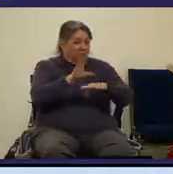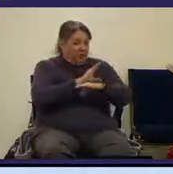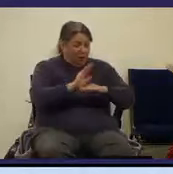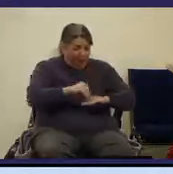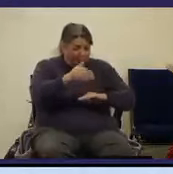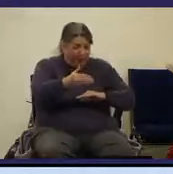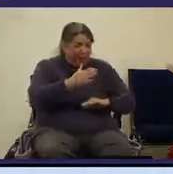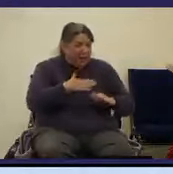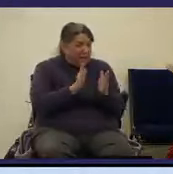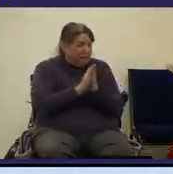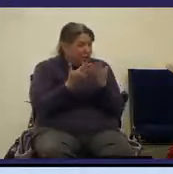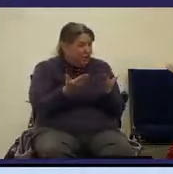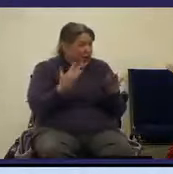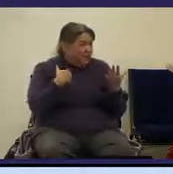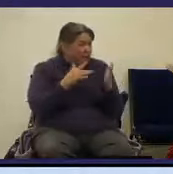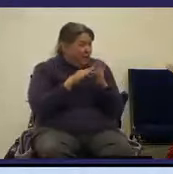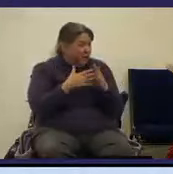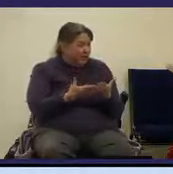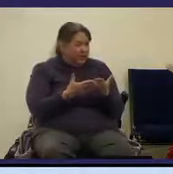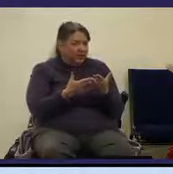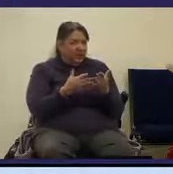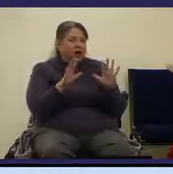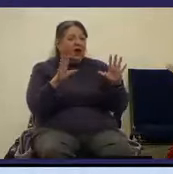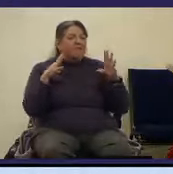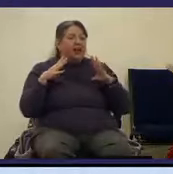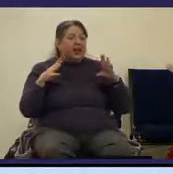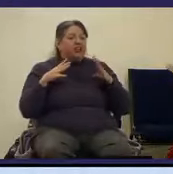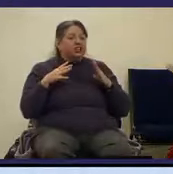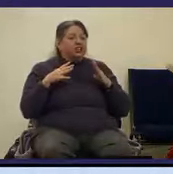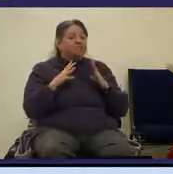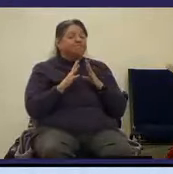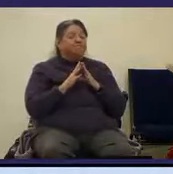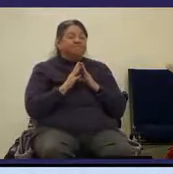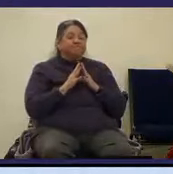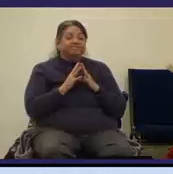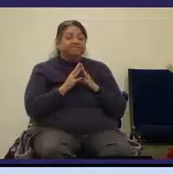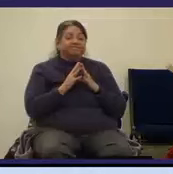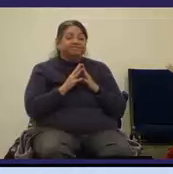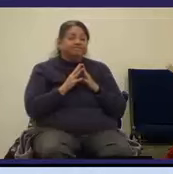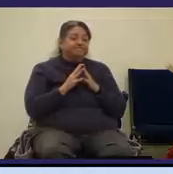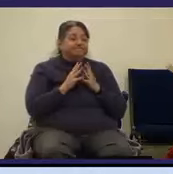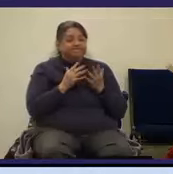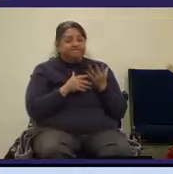and my study guides. But Wednesday I was home. Throughout the week I'm home and